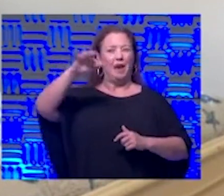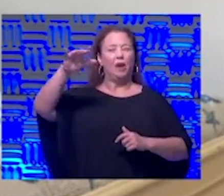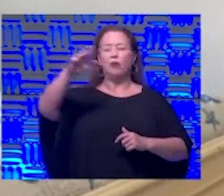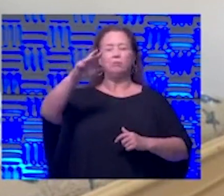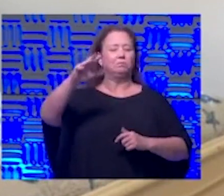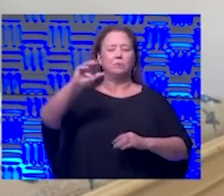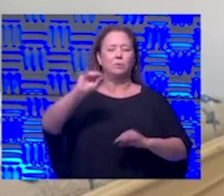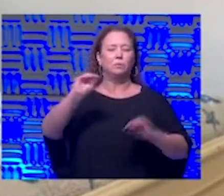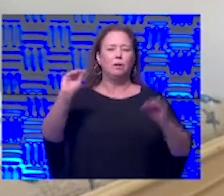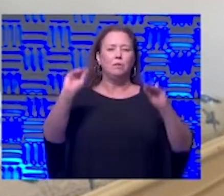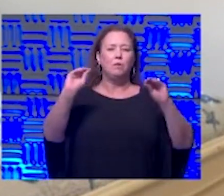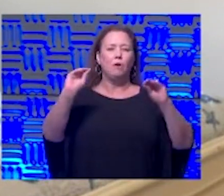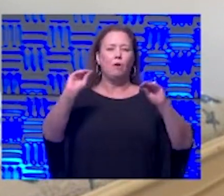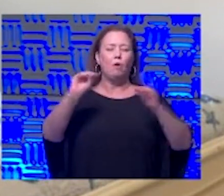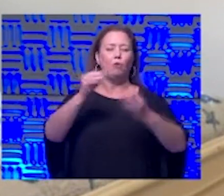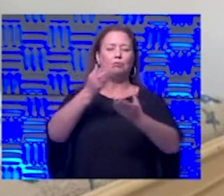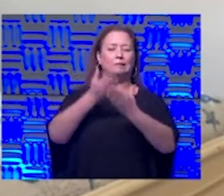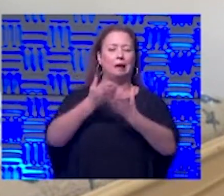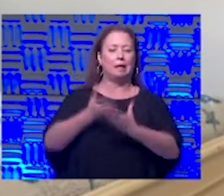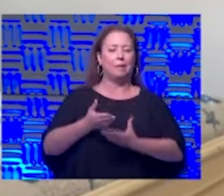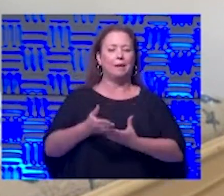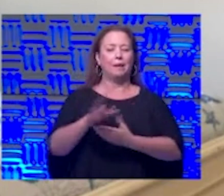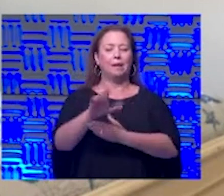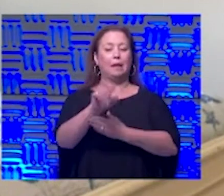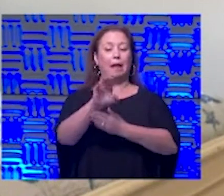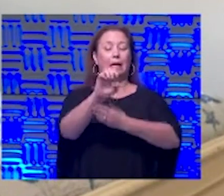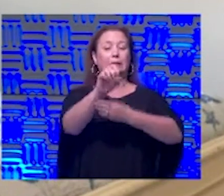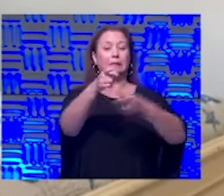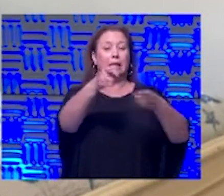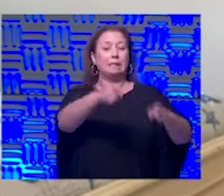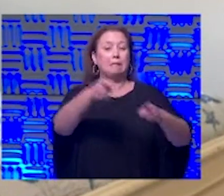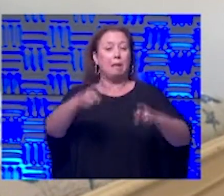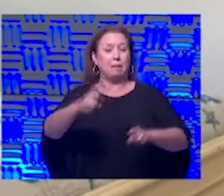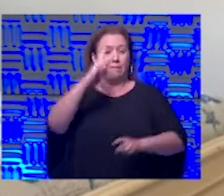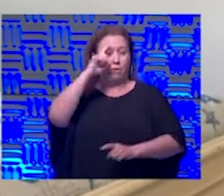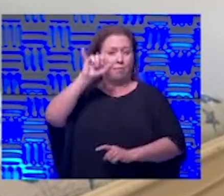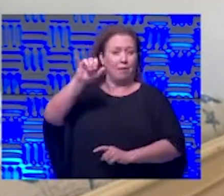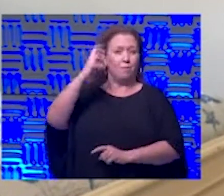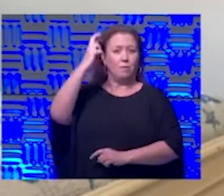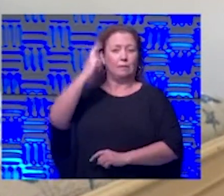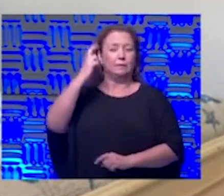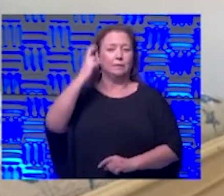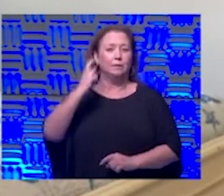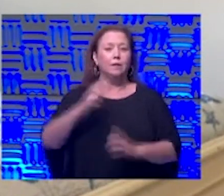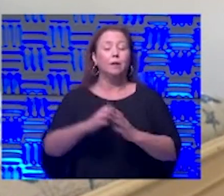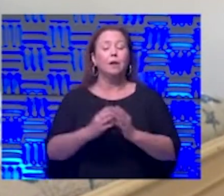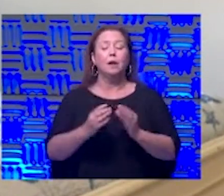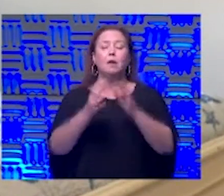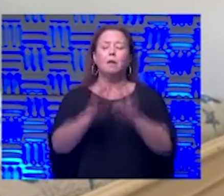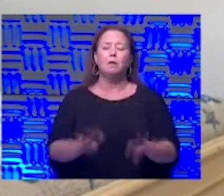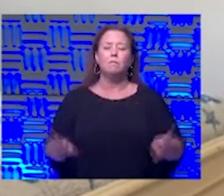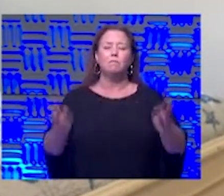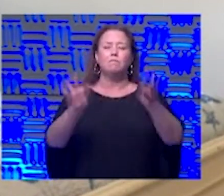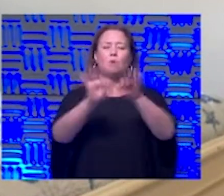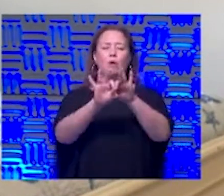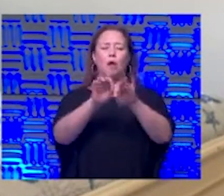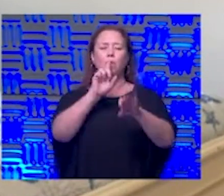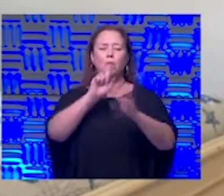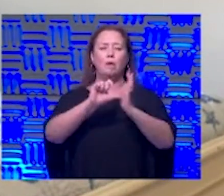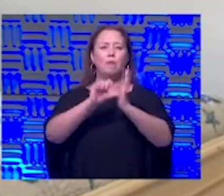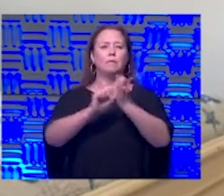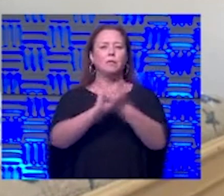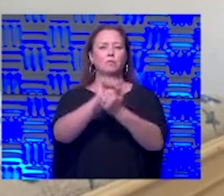been no documented cases occurring because of that. I think, again, more importantly, it's going to be hand